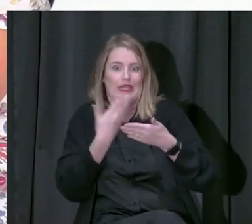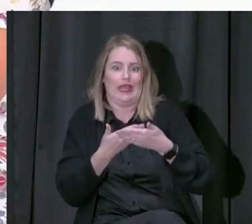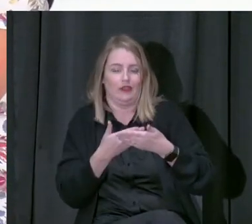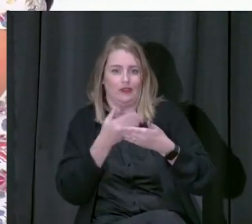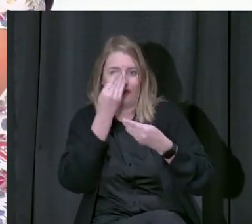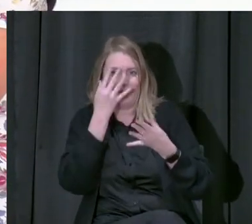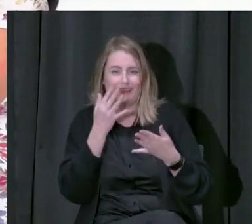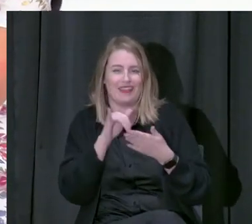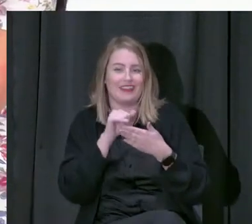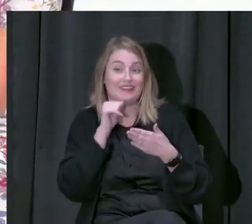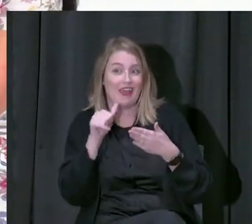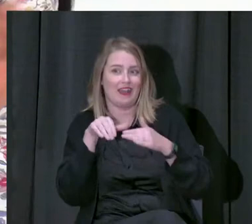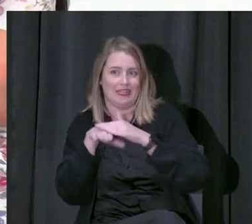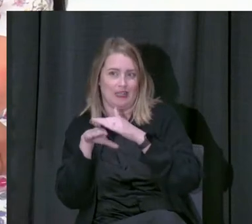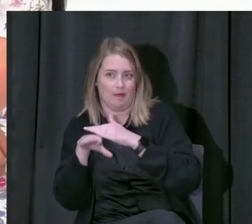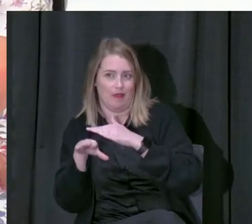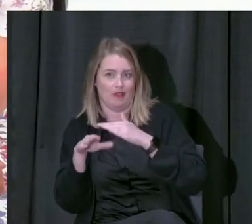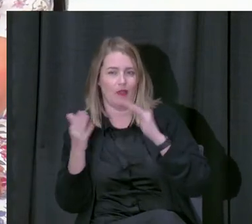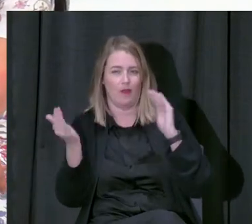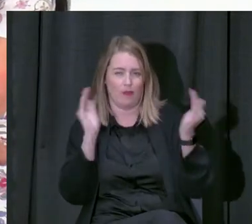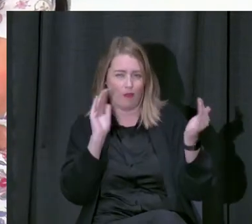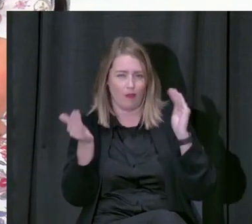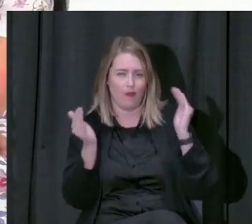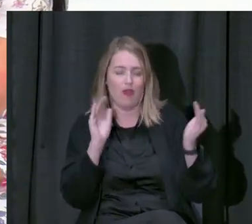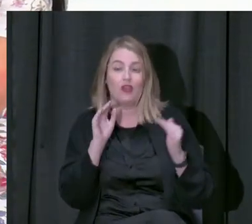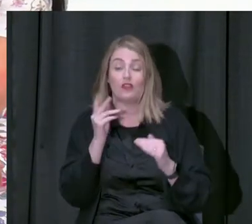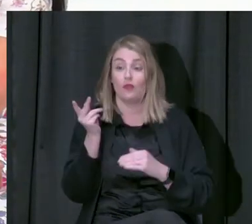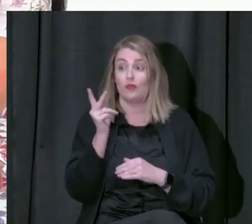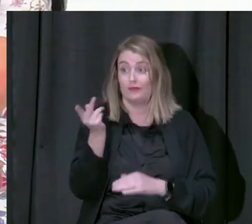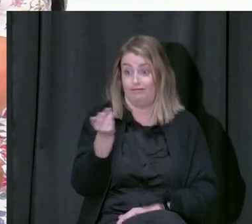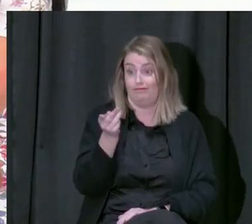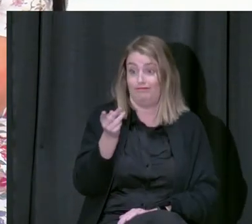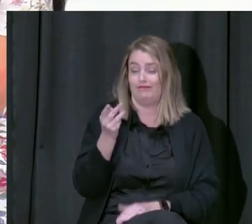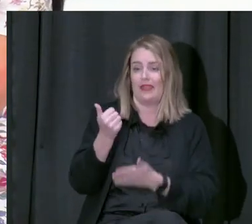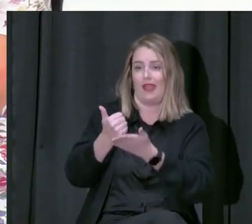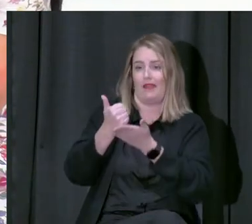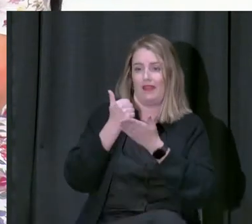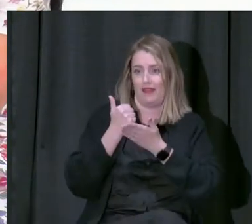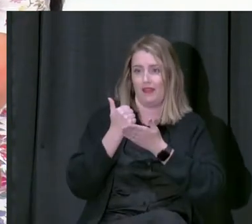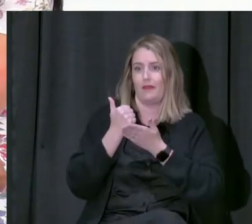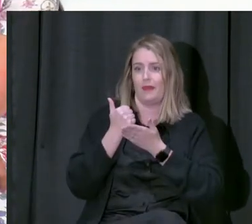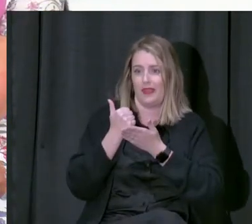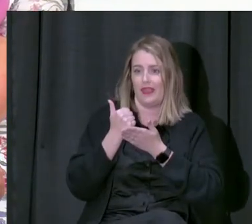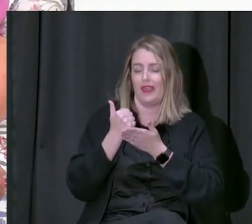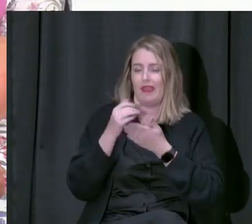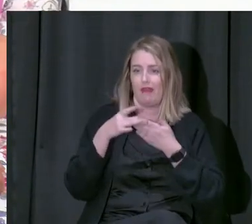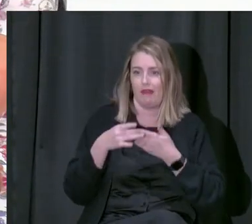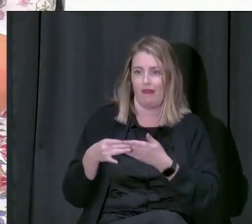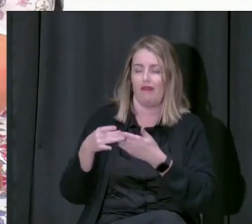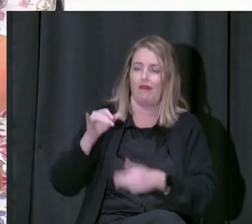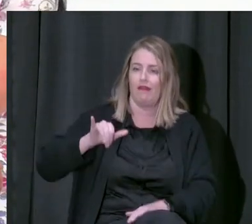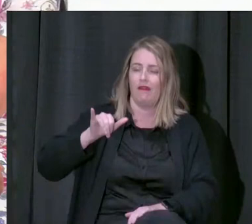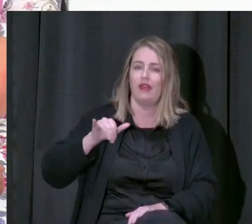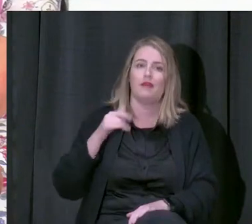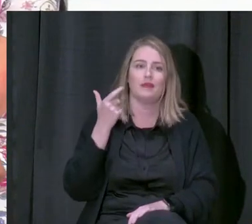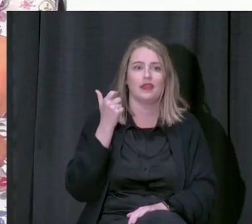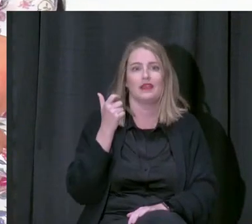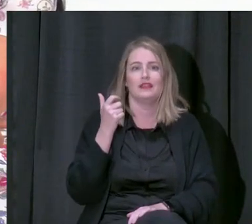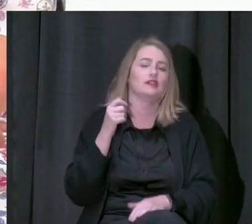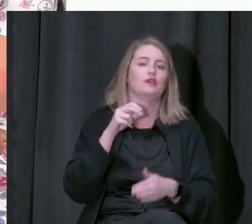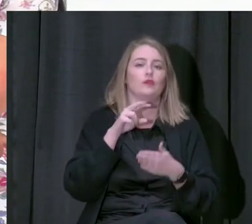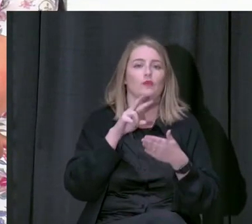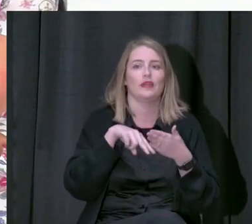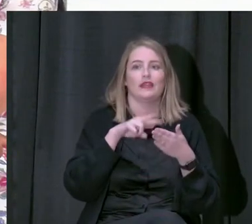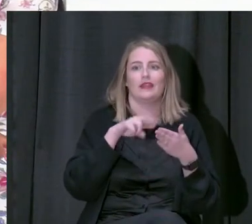is, so it was really the people that I worked with that really helped guide me, because reading the 37 success